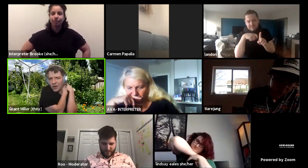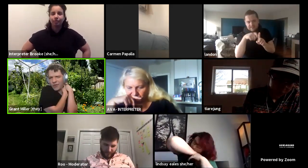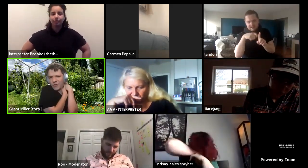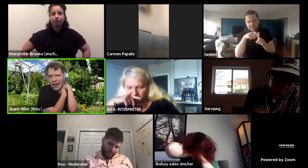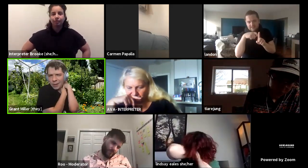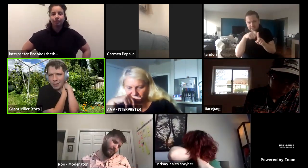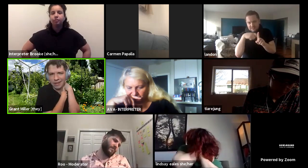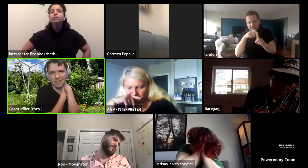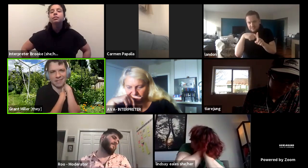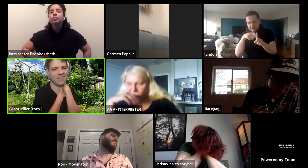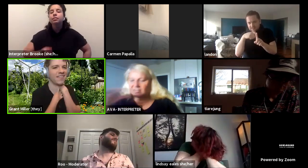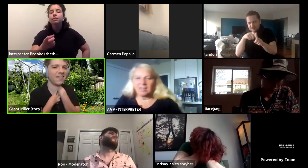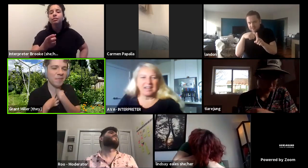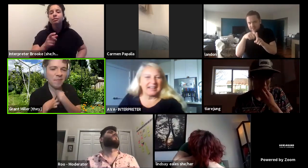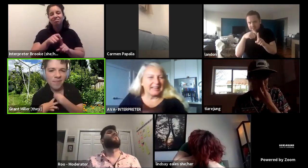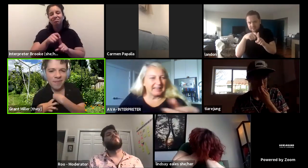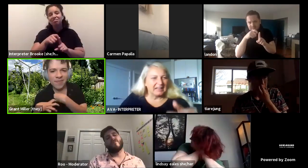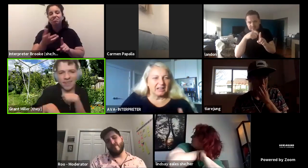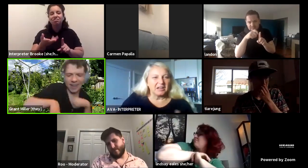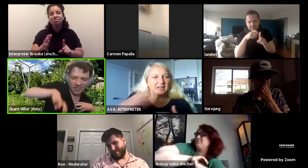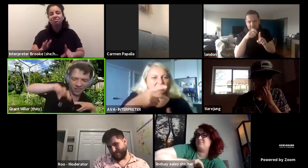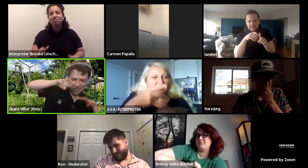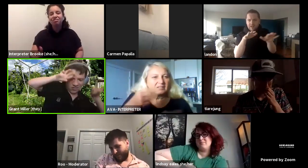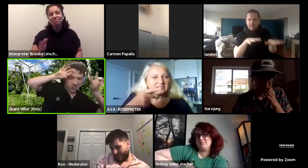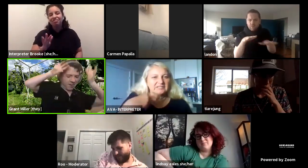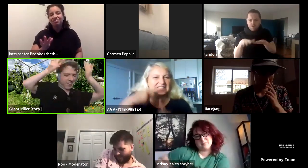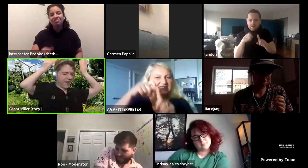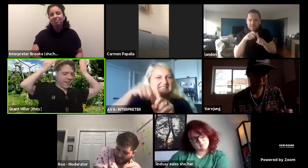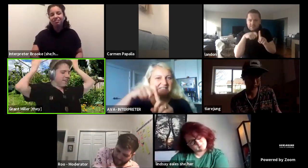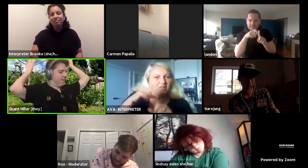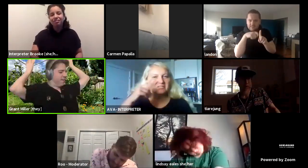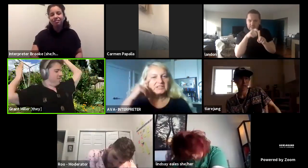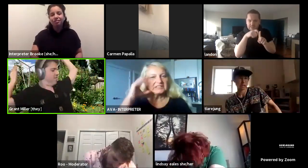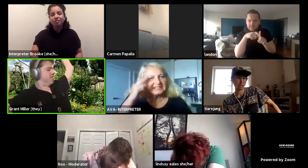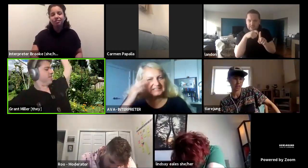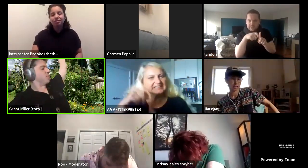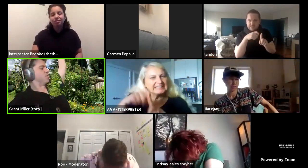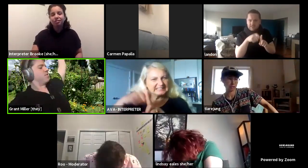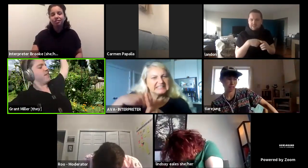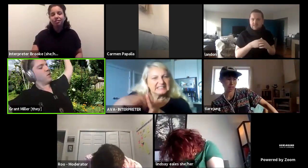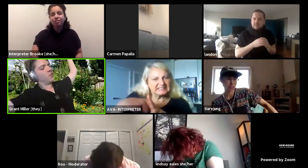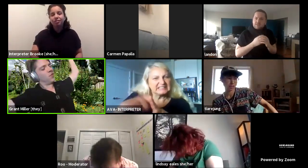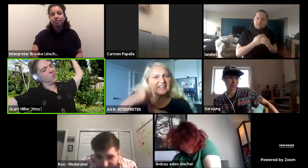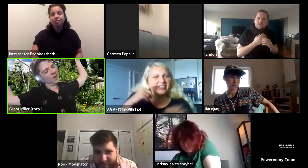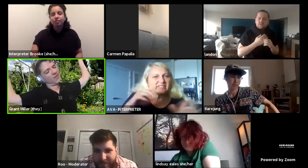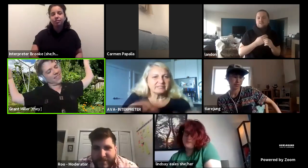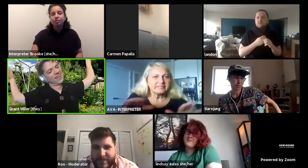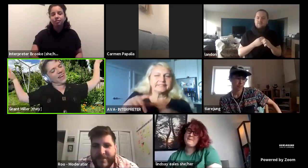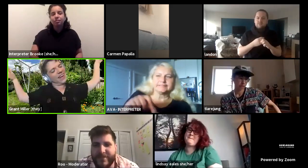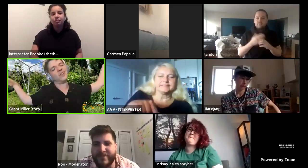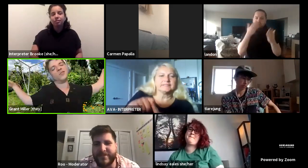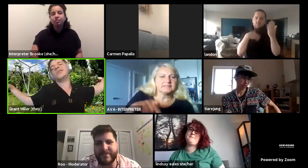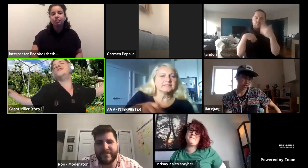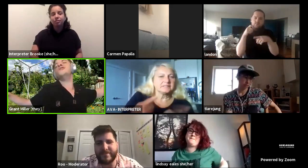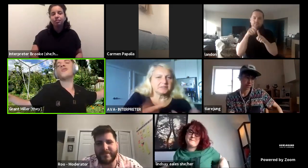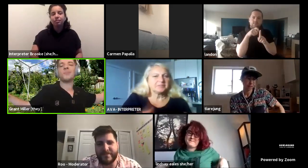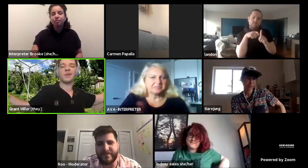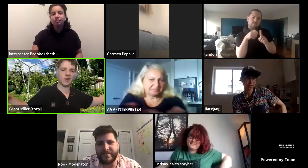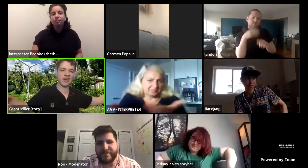so fabulous, and just share that with yourself in whatever tiny